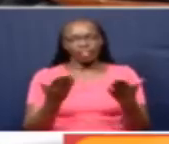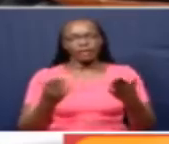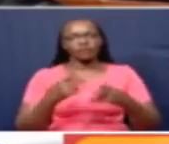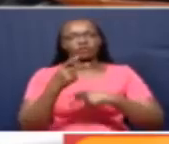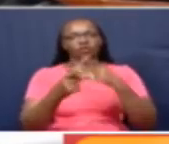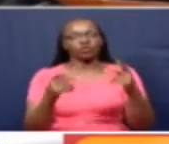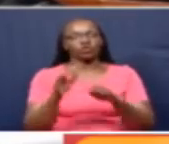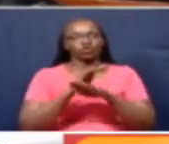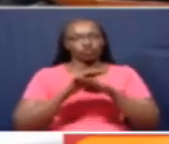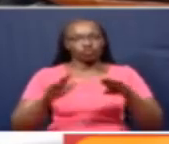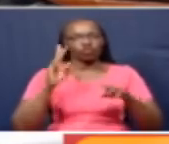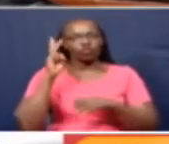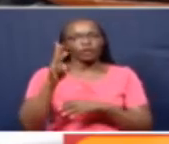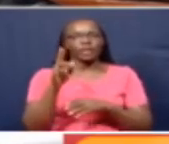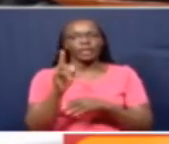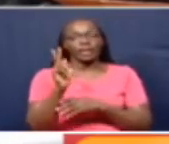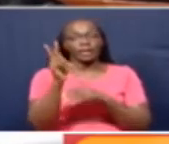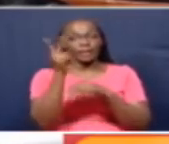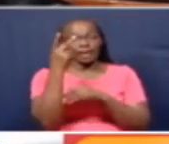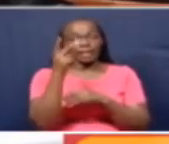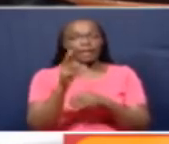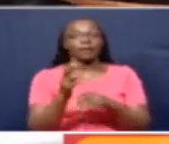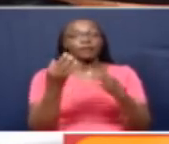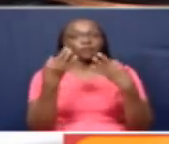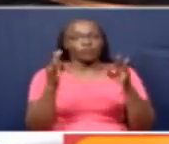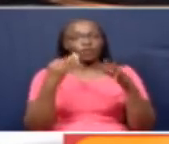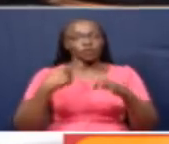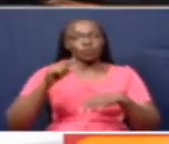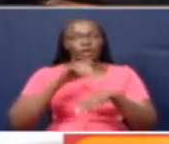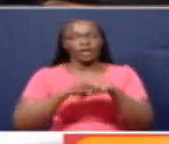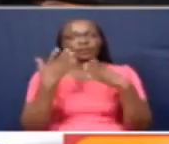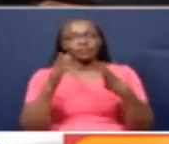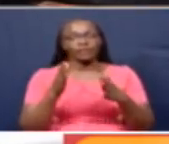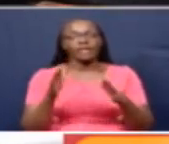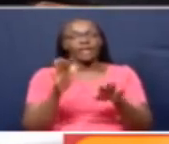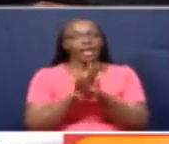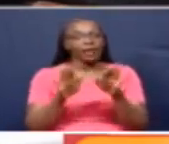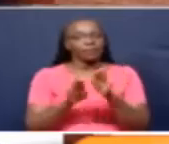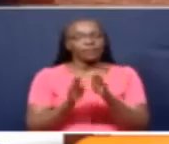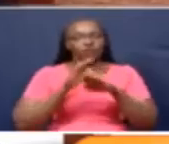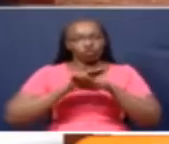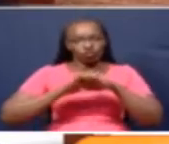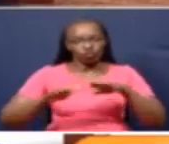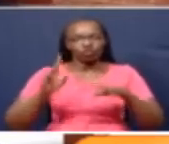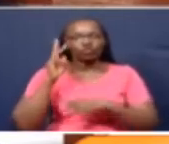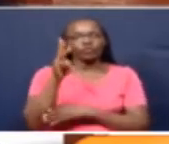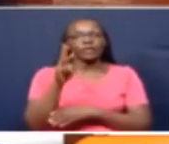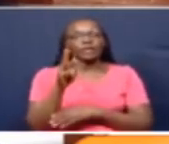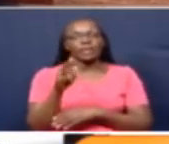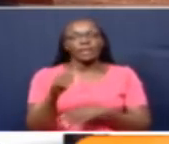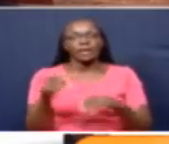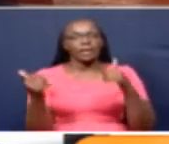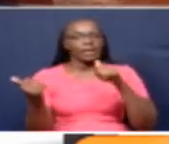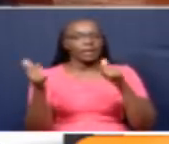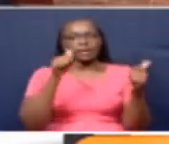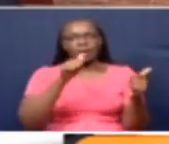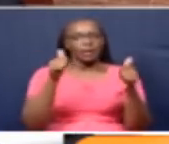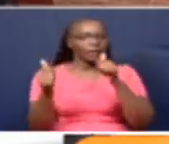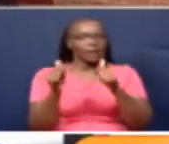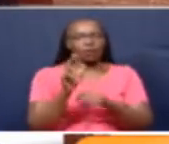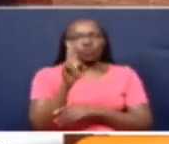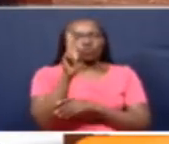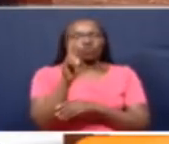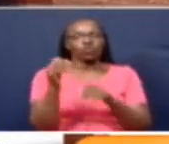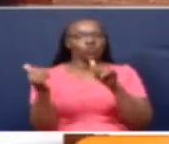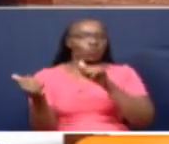Kenya Uhuru tumepata. Mambo yatakwenda bila shaka. Ayaya Uhuru. Ayaya